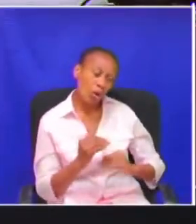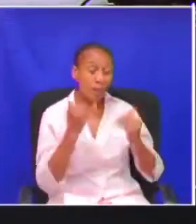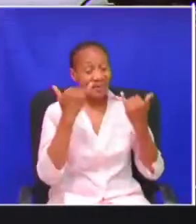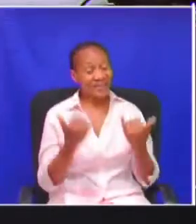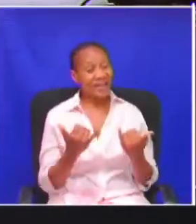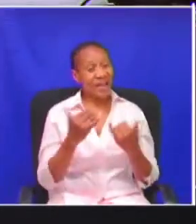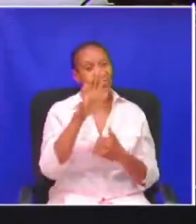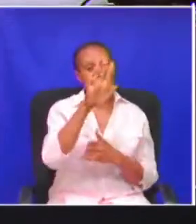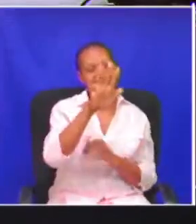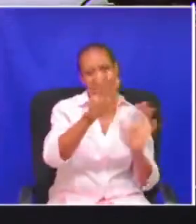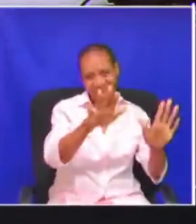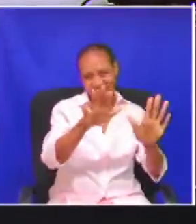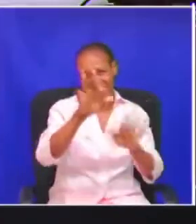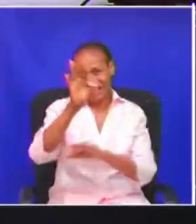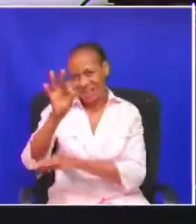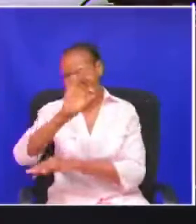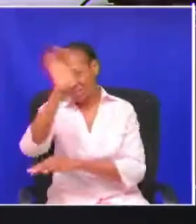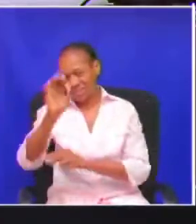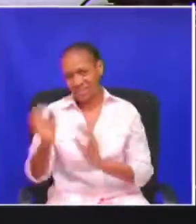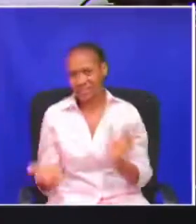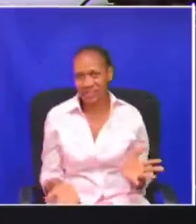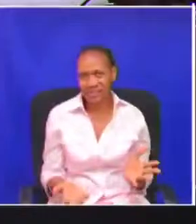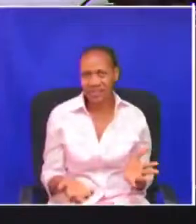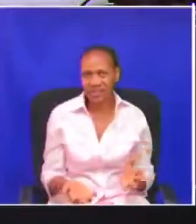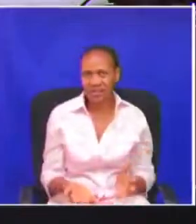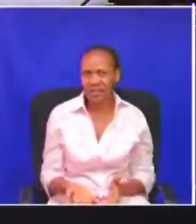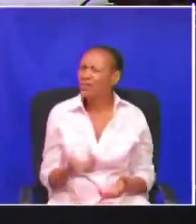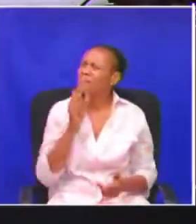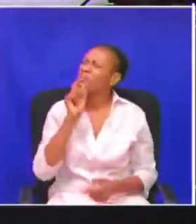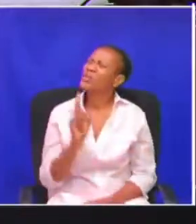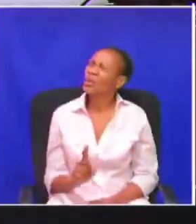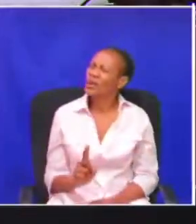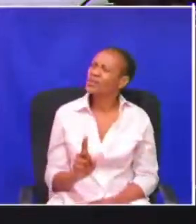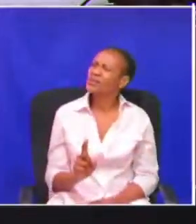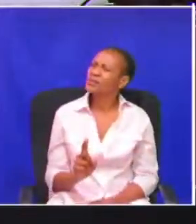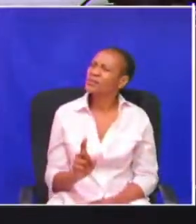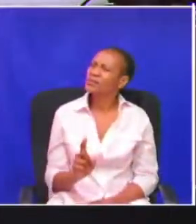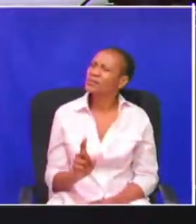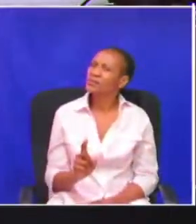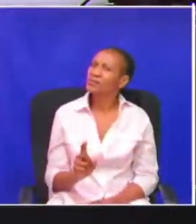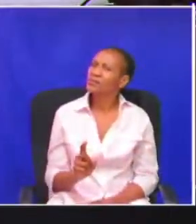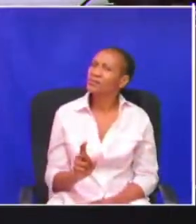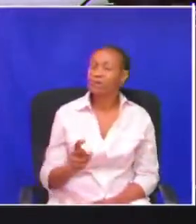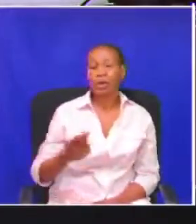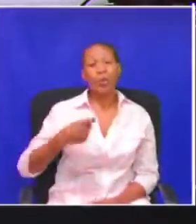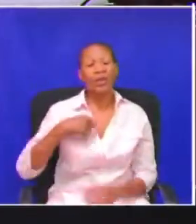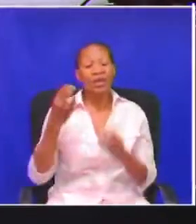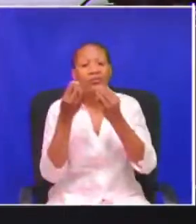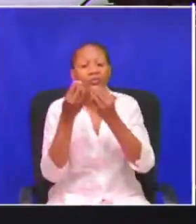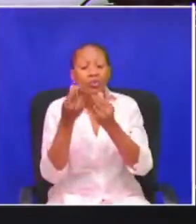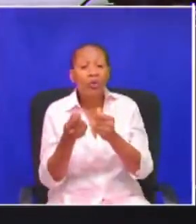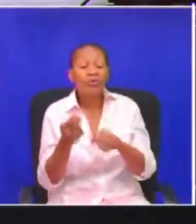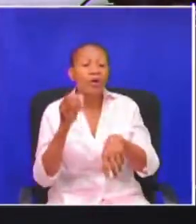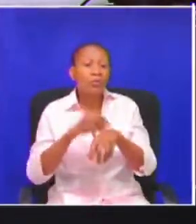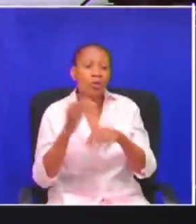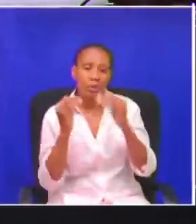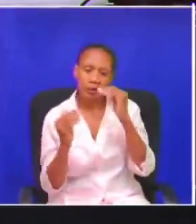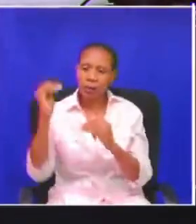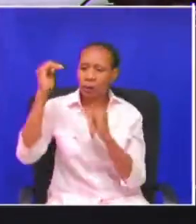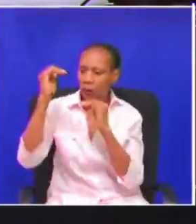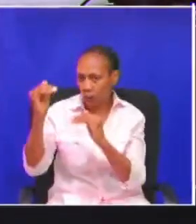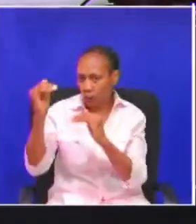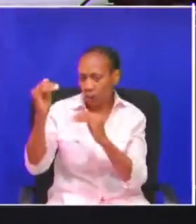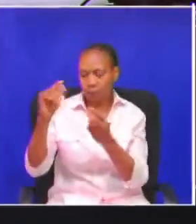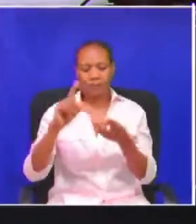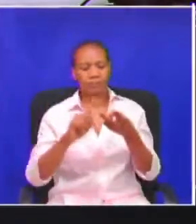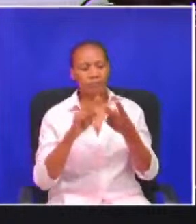93%. What has that done? It has dealt with the inequality and the poverty. It has helped